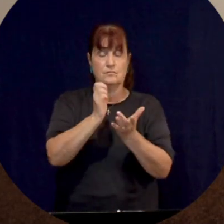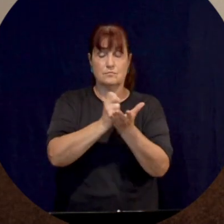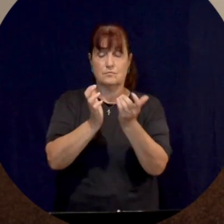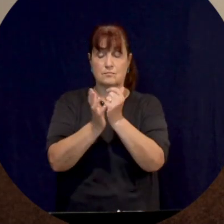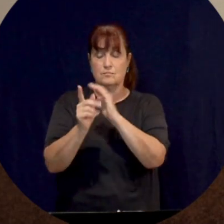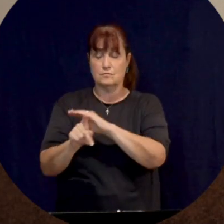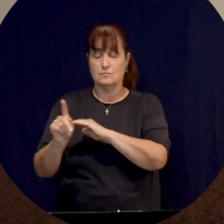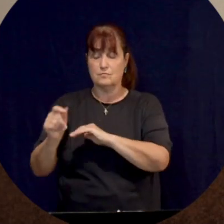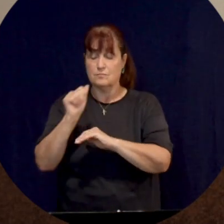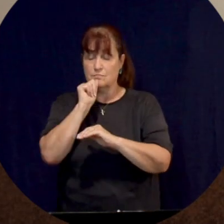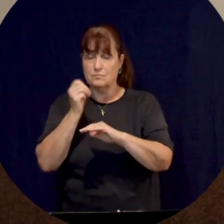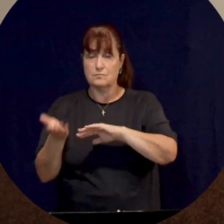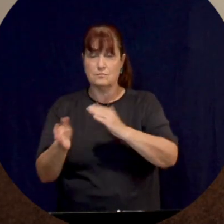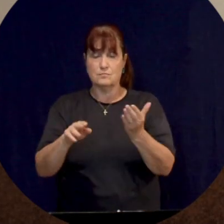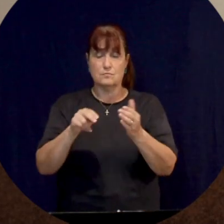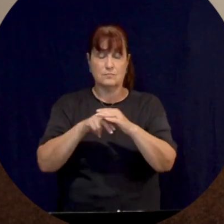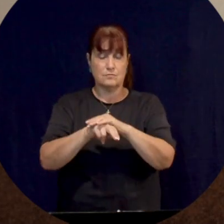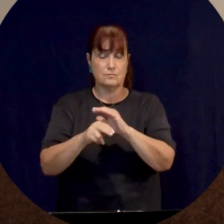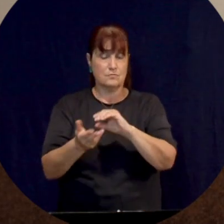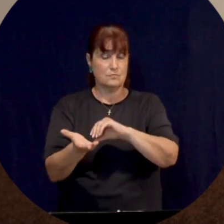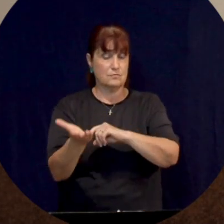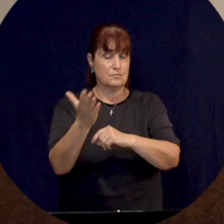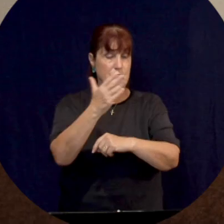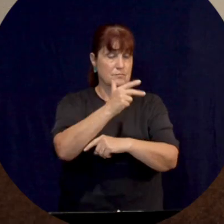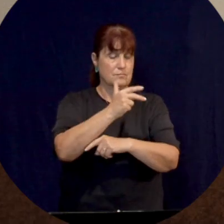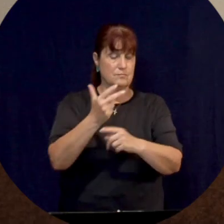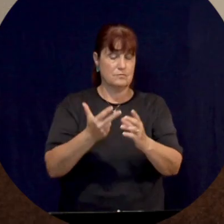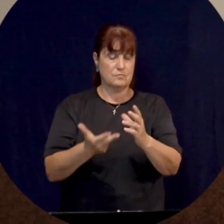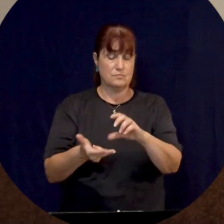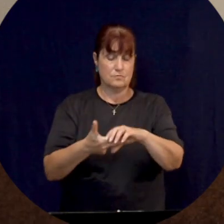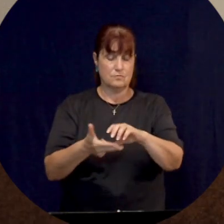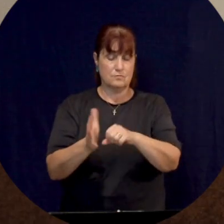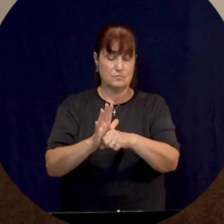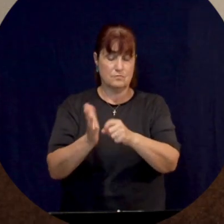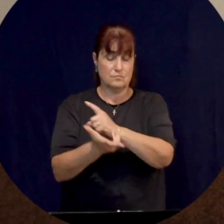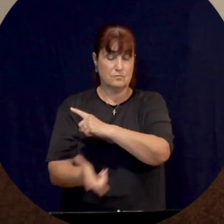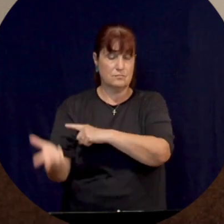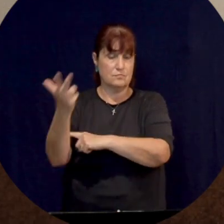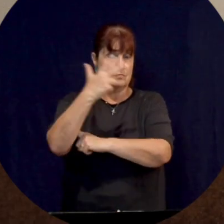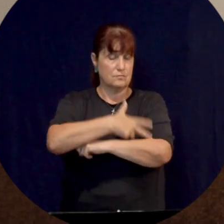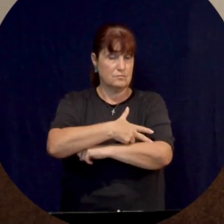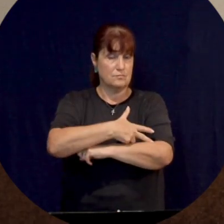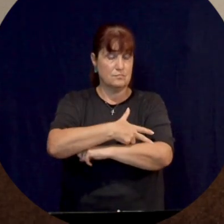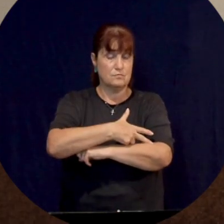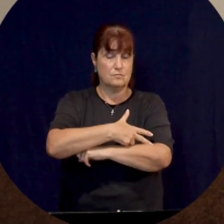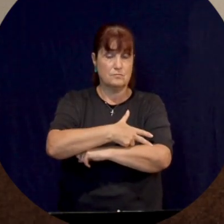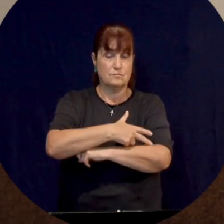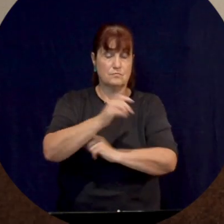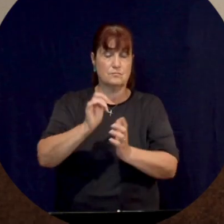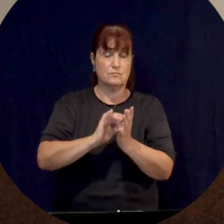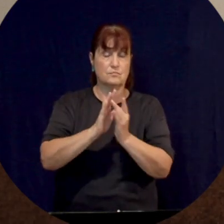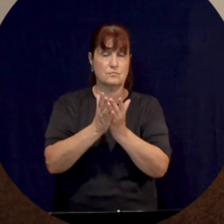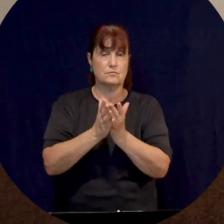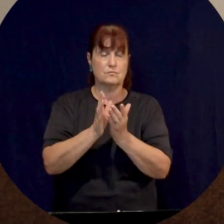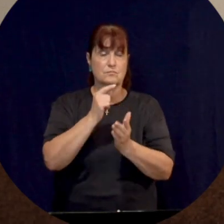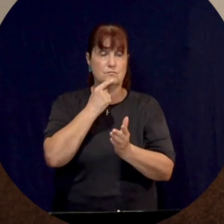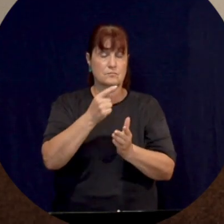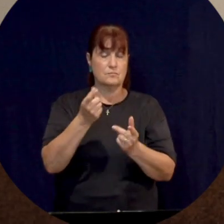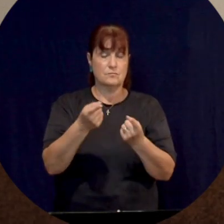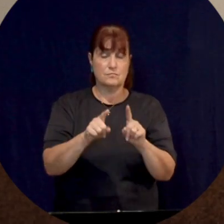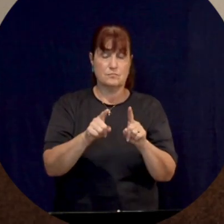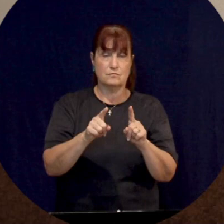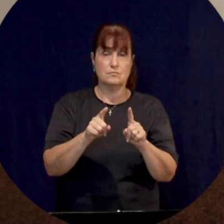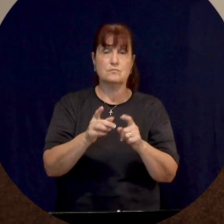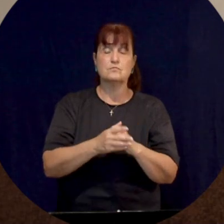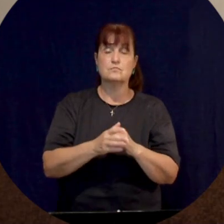Pontius Pilate. He suffered death and was buried, and rose again on the third day in accordance with the Scriptures.